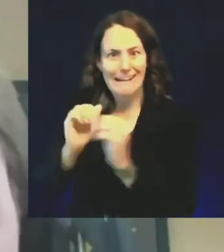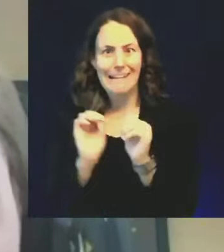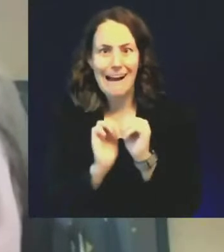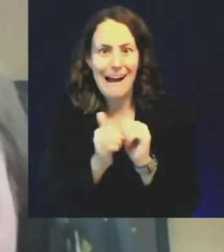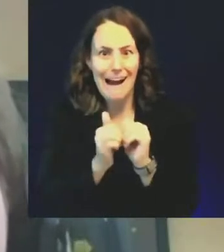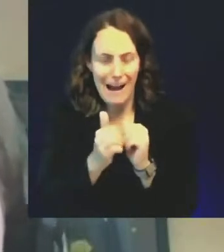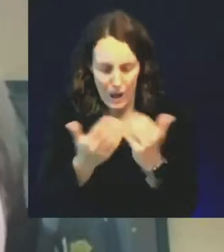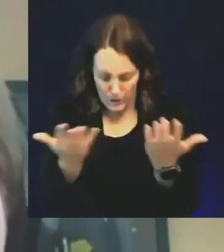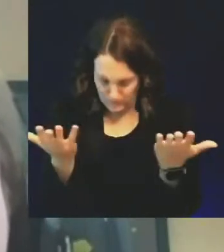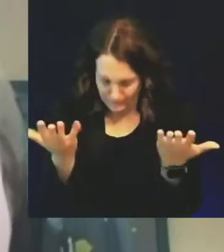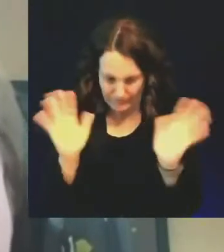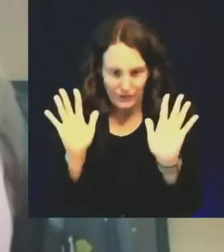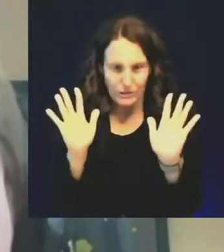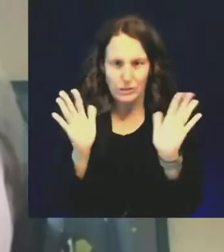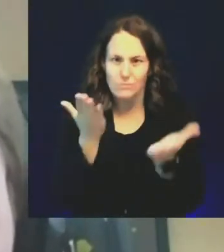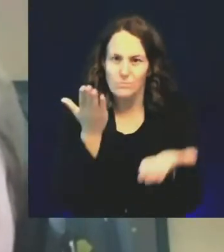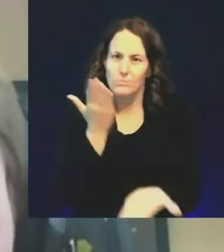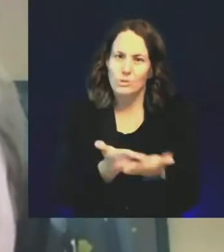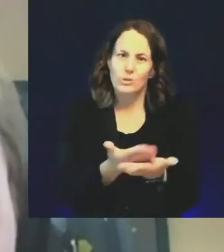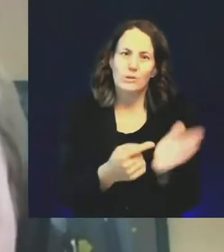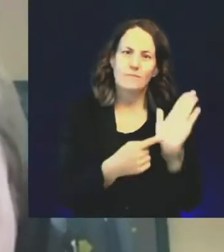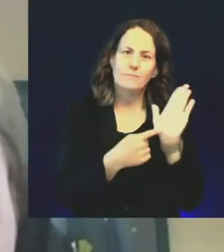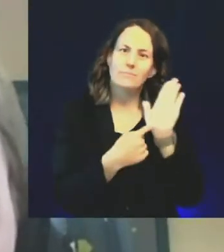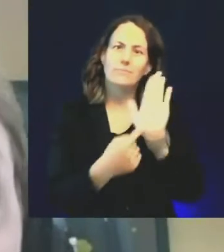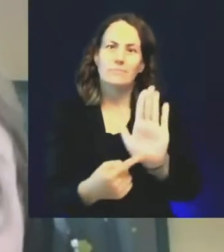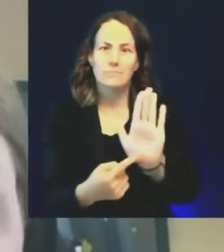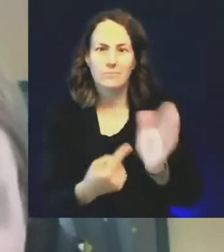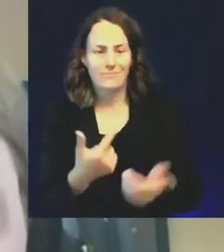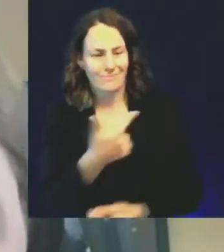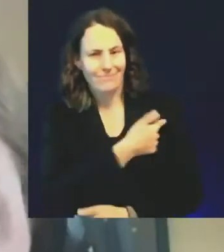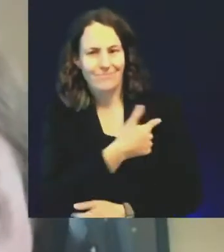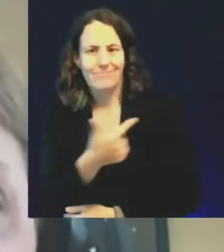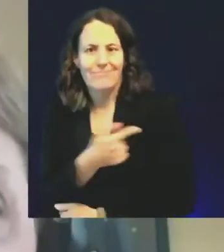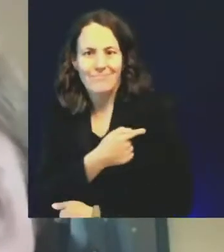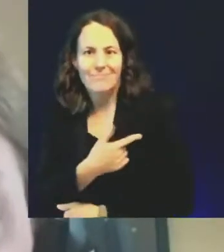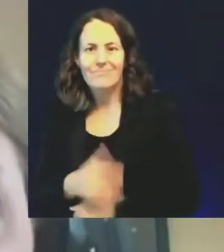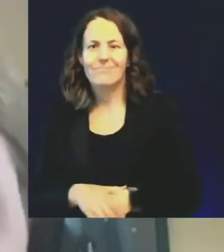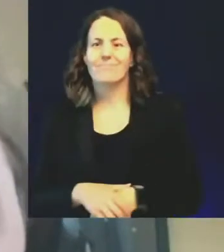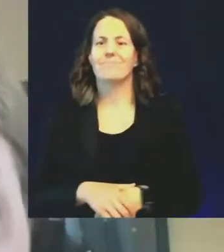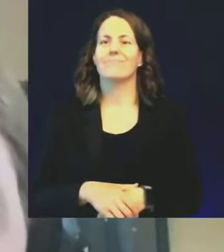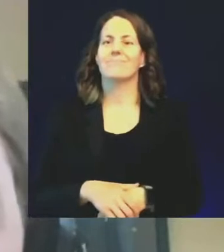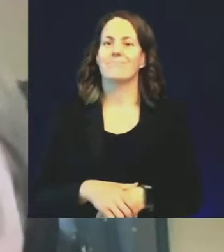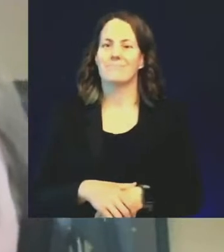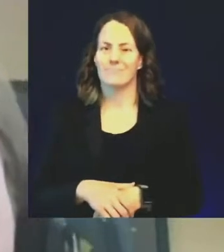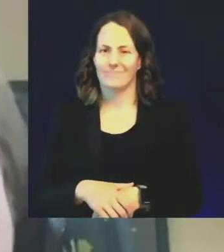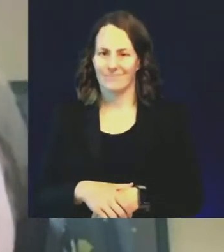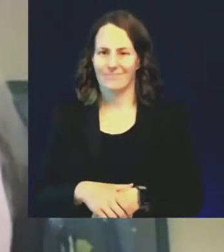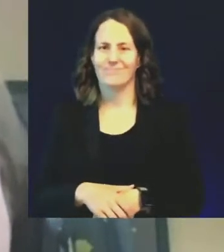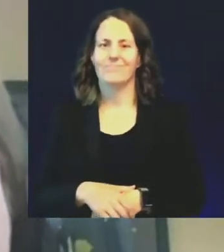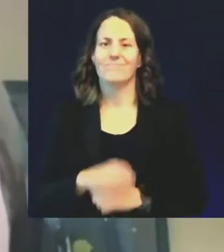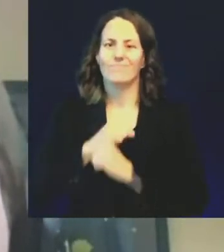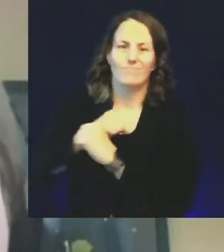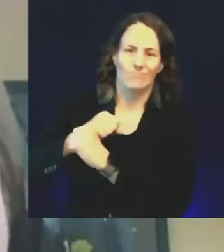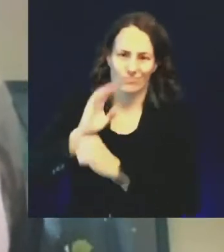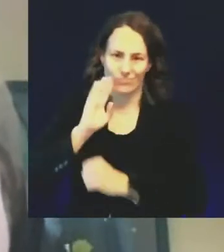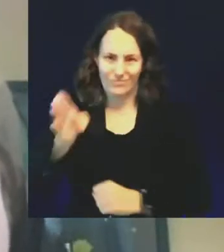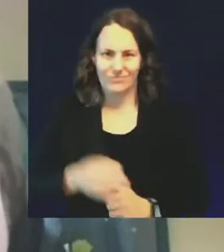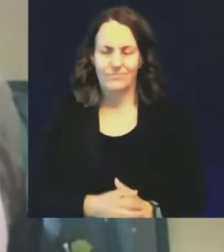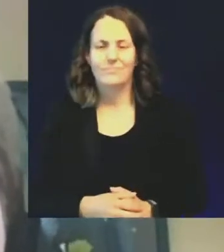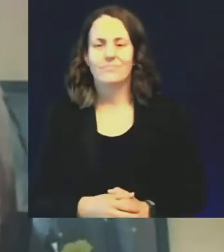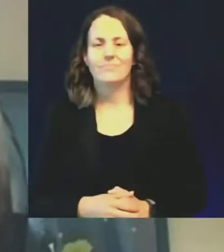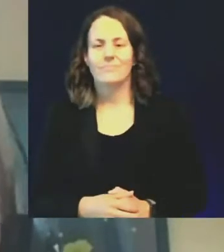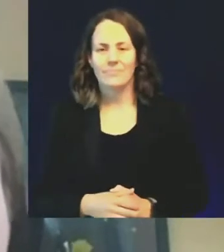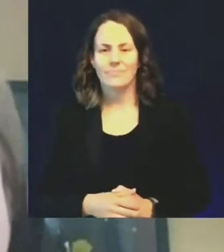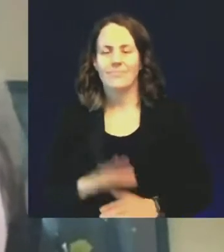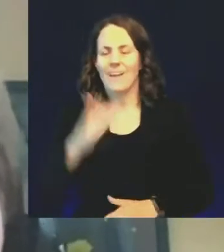had in this pandemic all along is that I get it. It's human nature. It's hard to believe something until you see